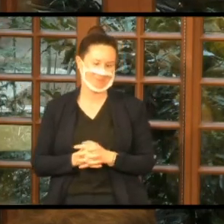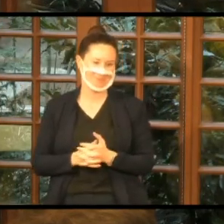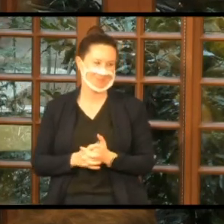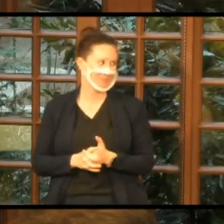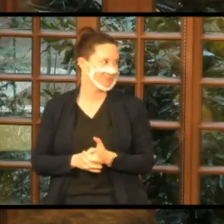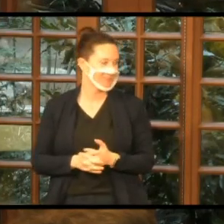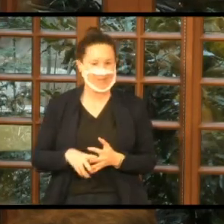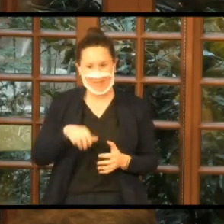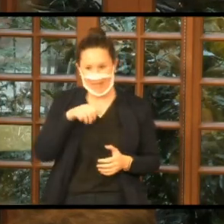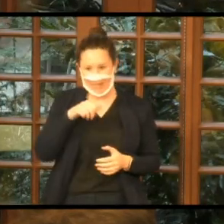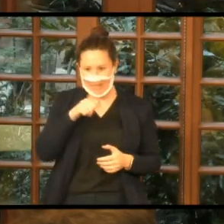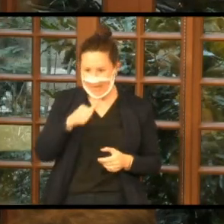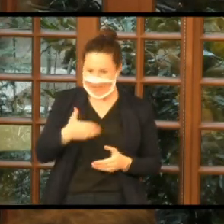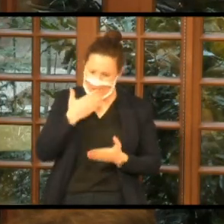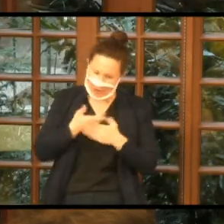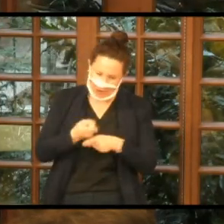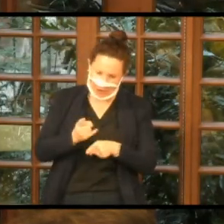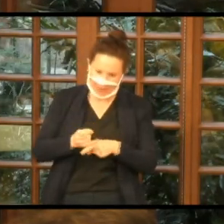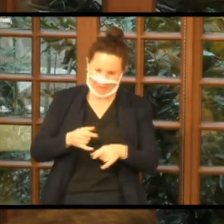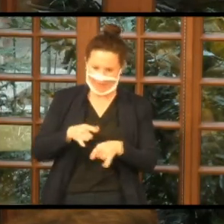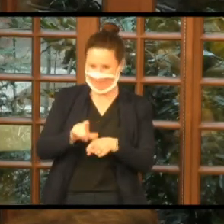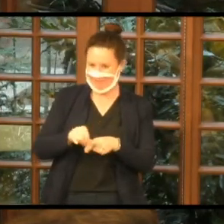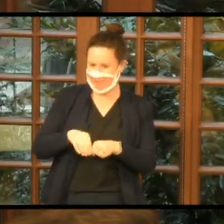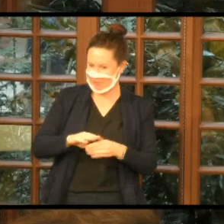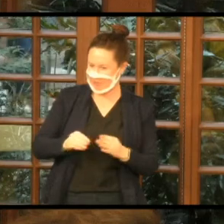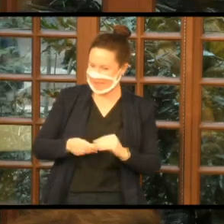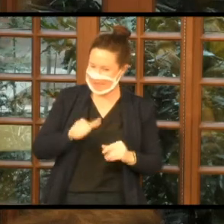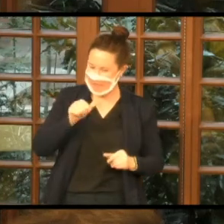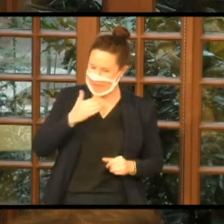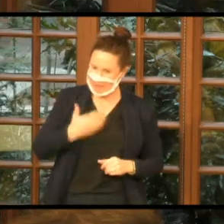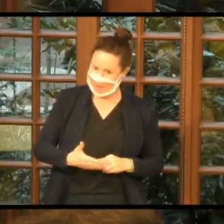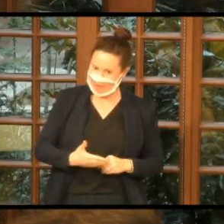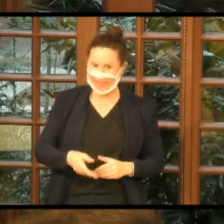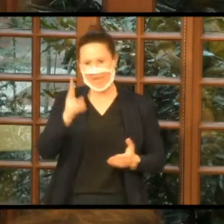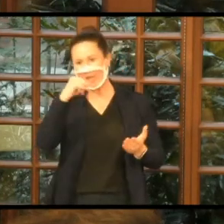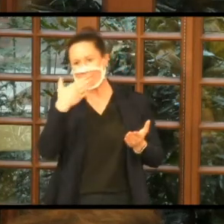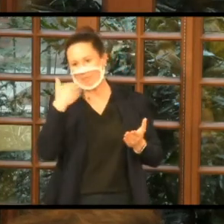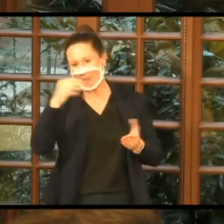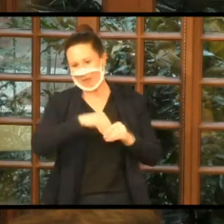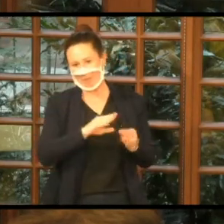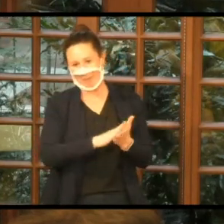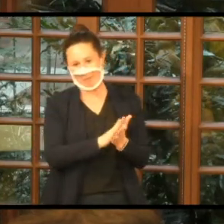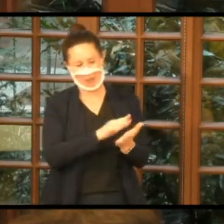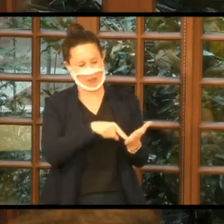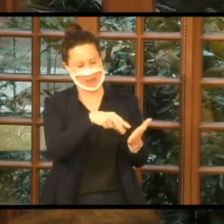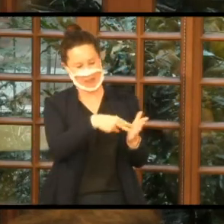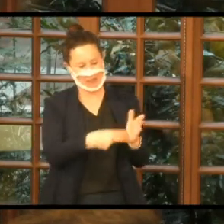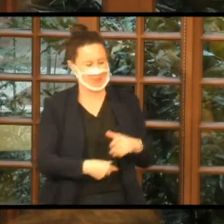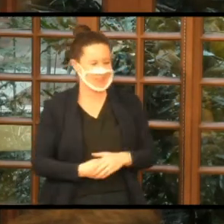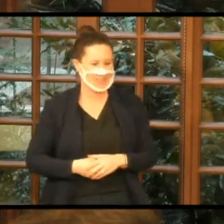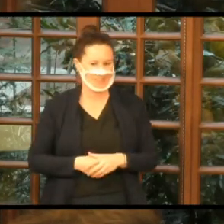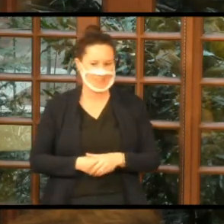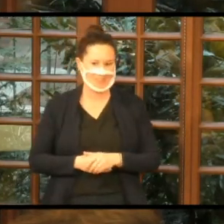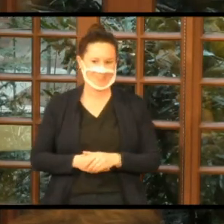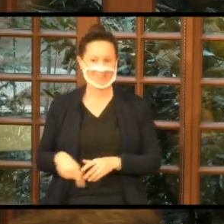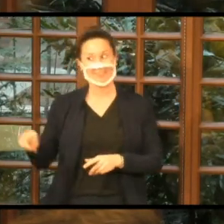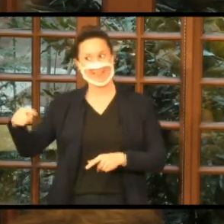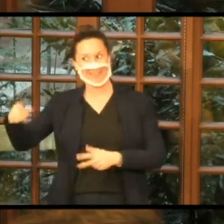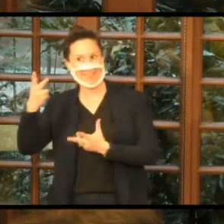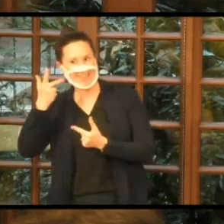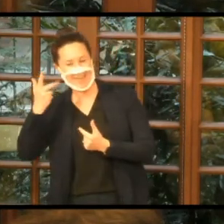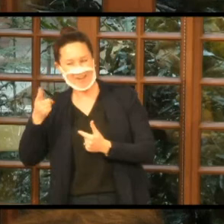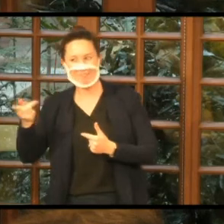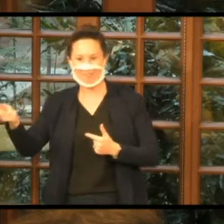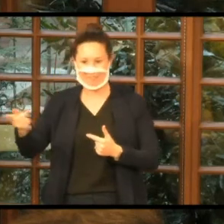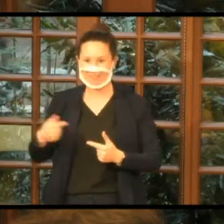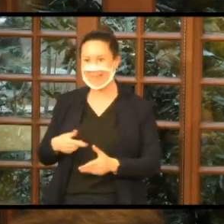I'm not good at cursing in my stories. I don't know. Looks better on paper. They laugh